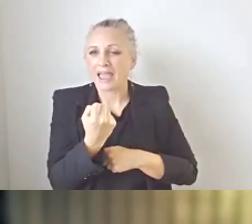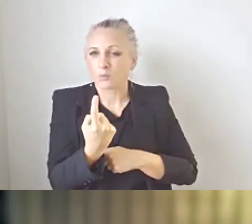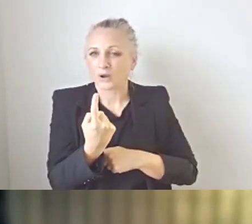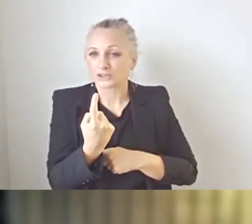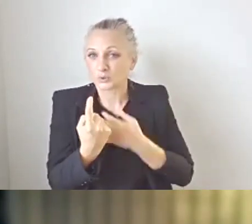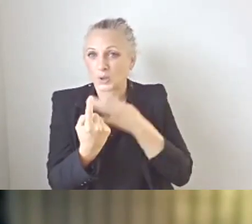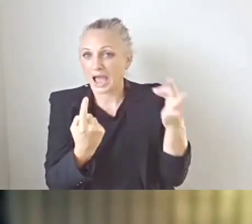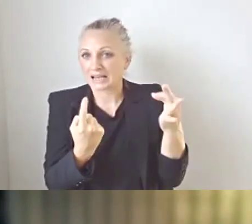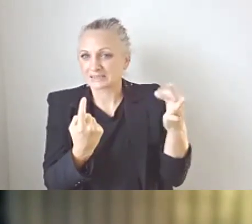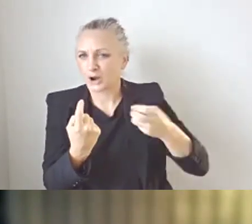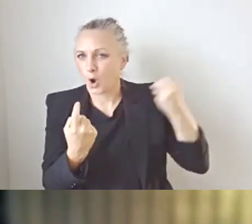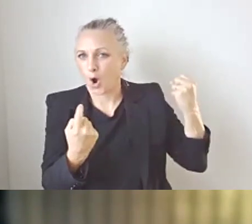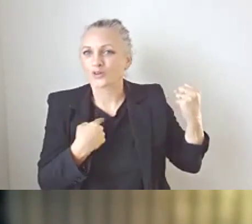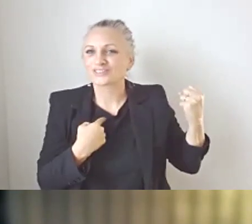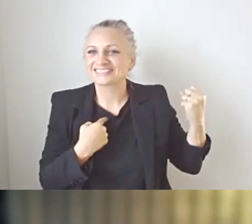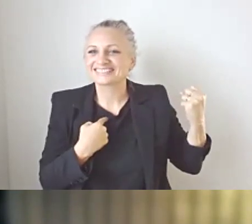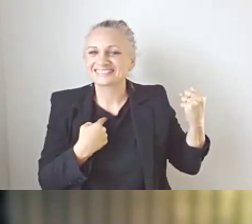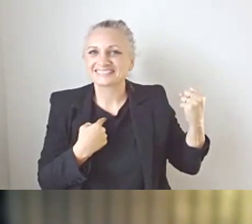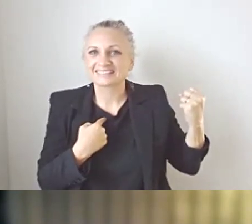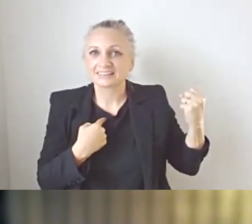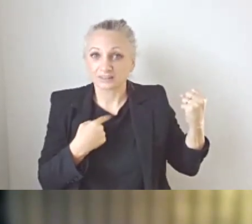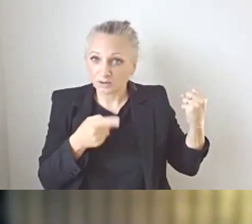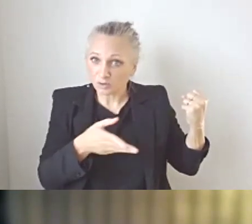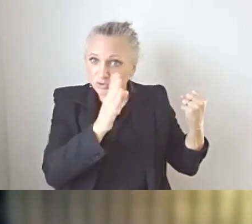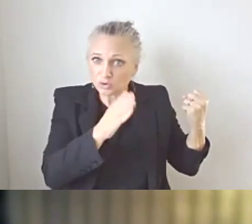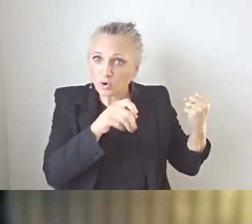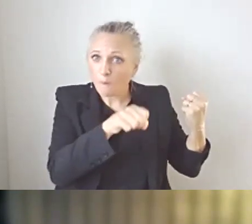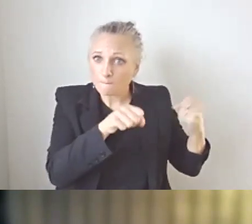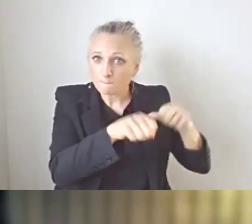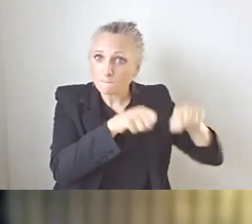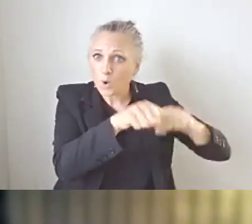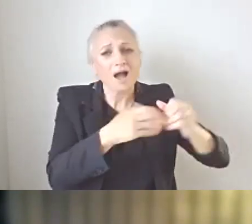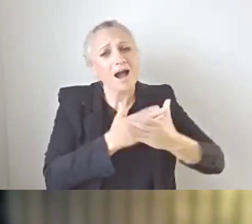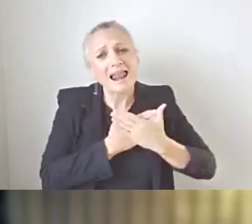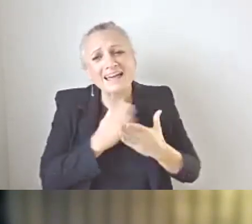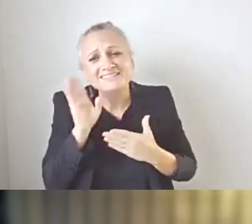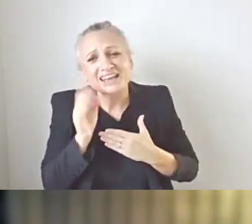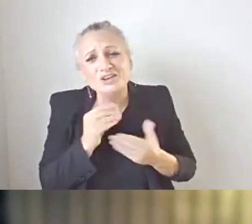till after Dan's finished. No, you go, Paula. I'd love to hear your kōrero.